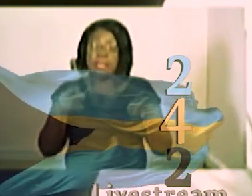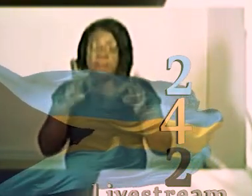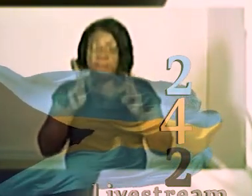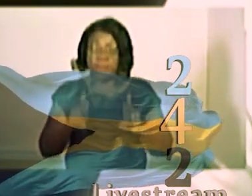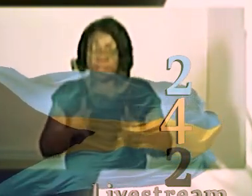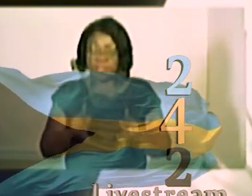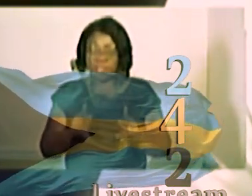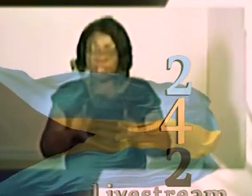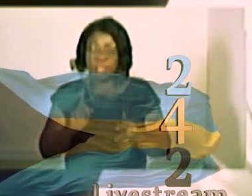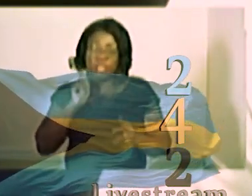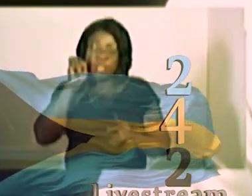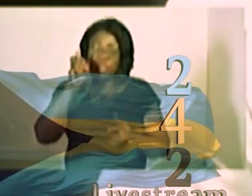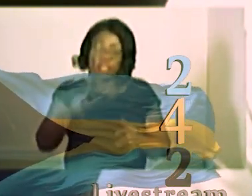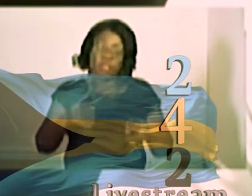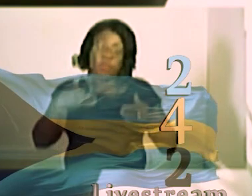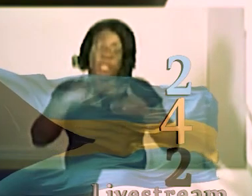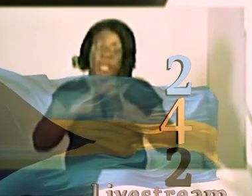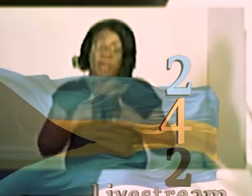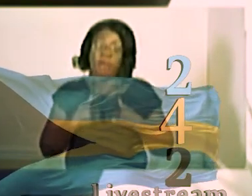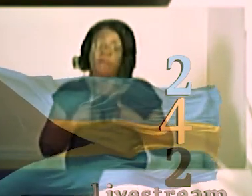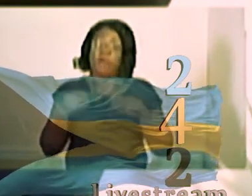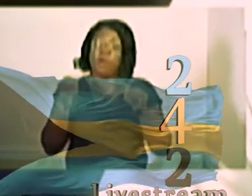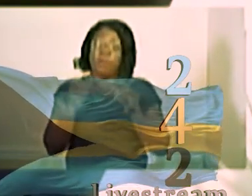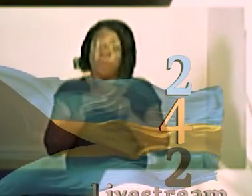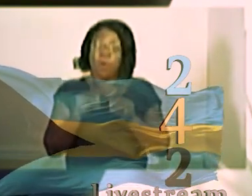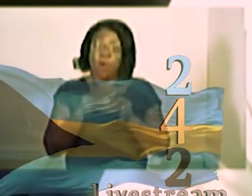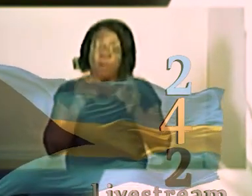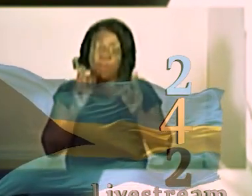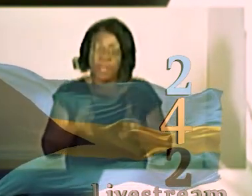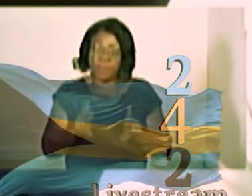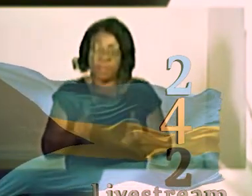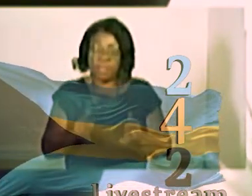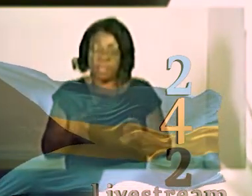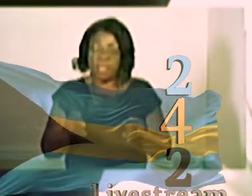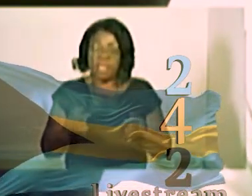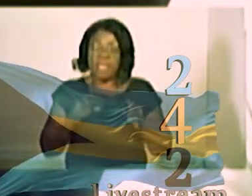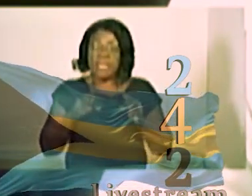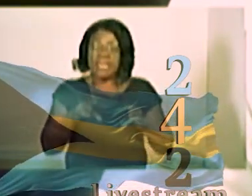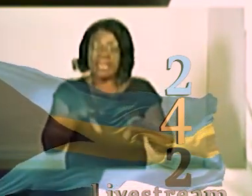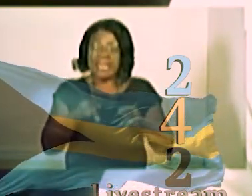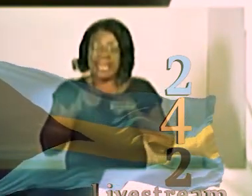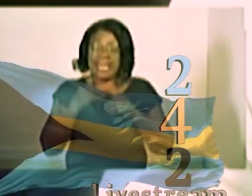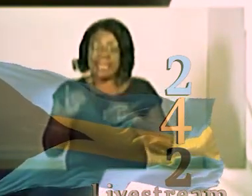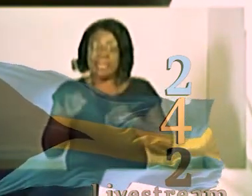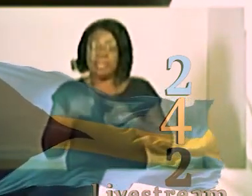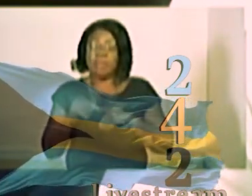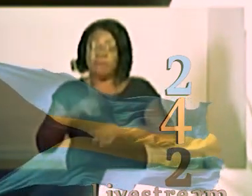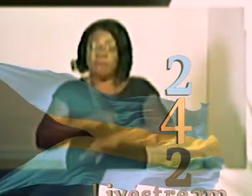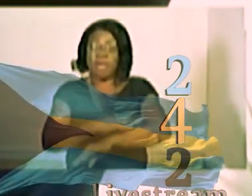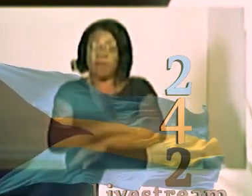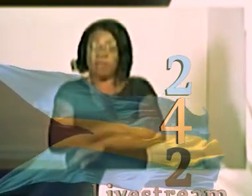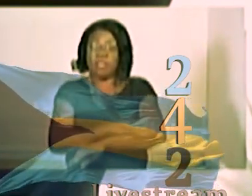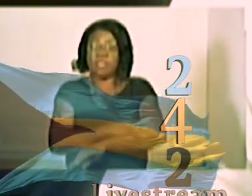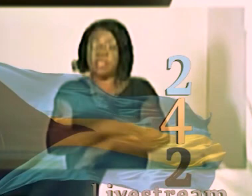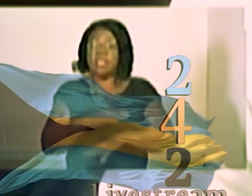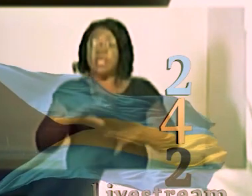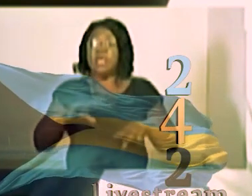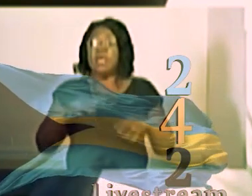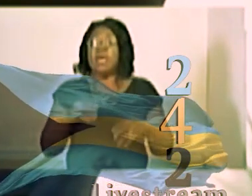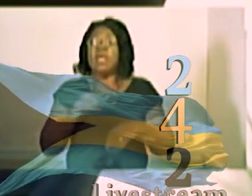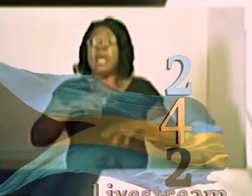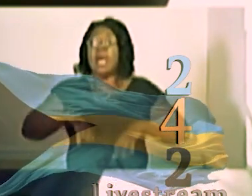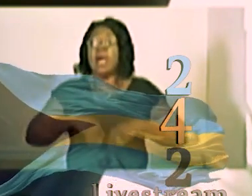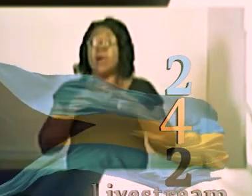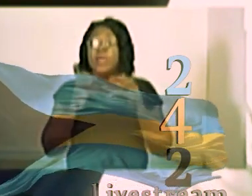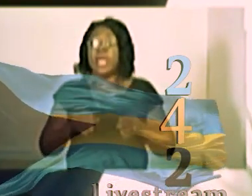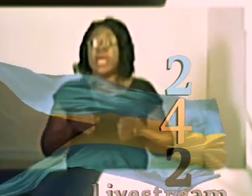be a resurgence in cases, and what kind of enforcement is also being put in place to ensure that these businesses